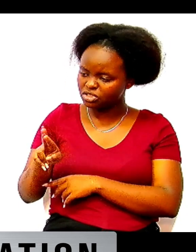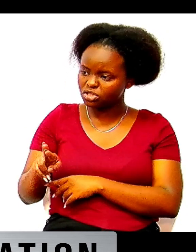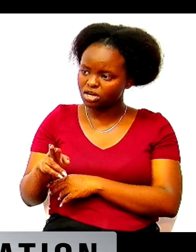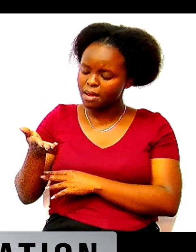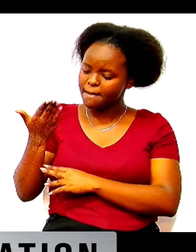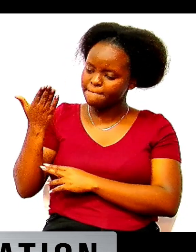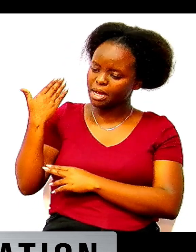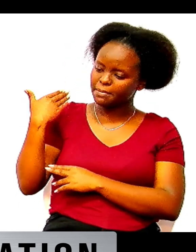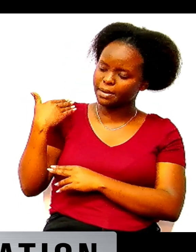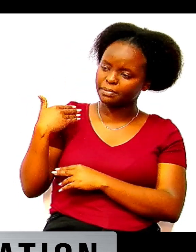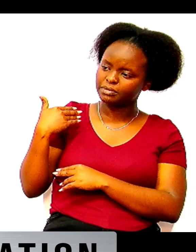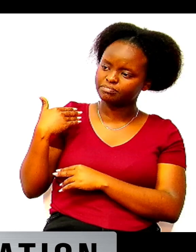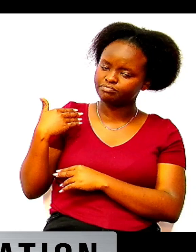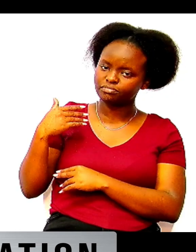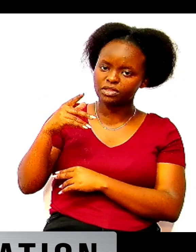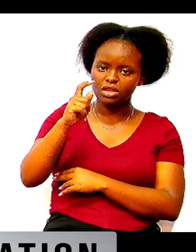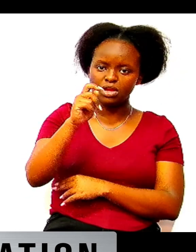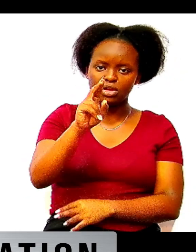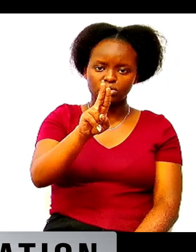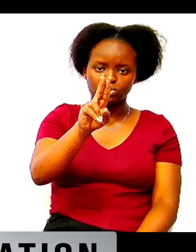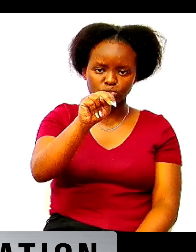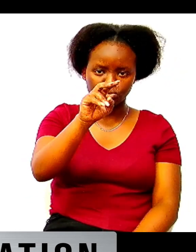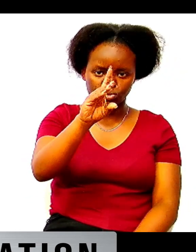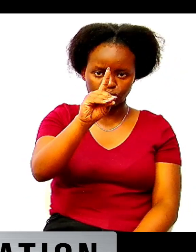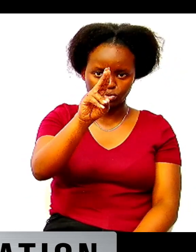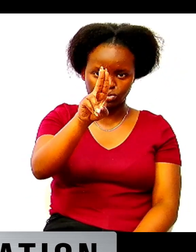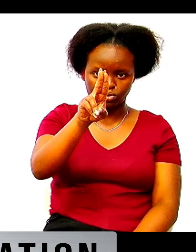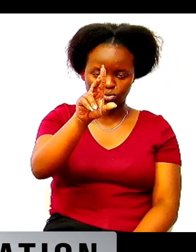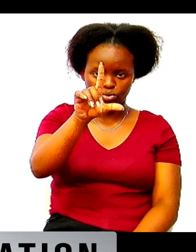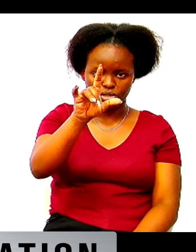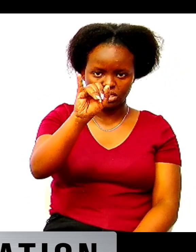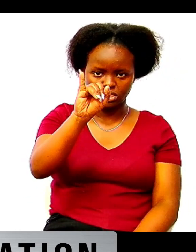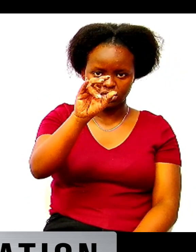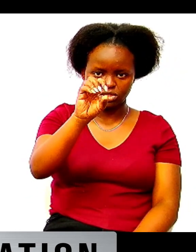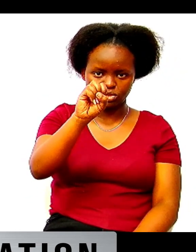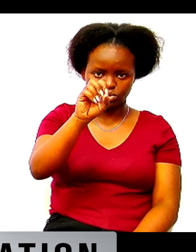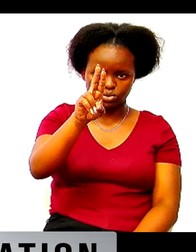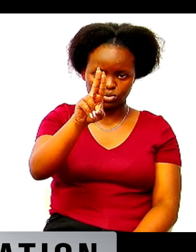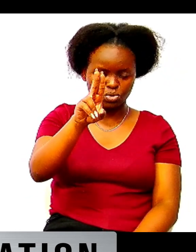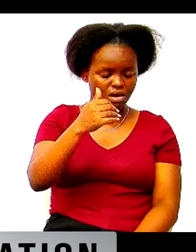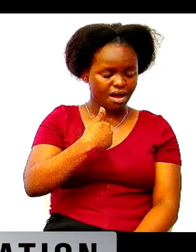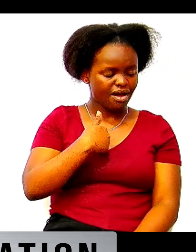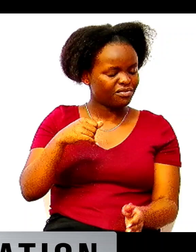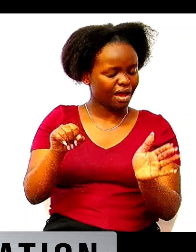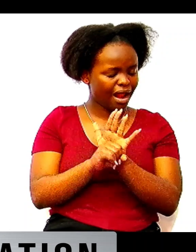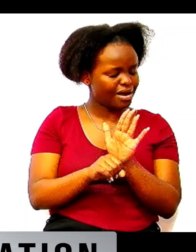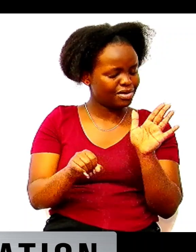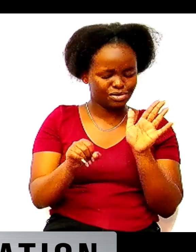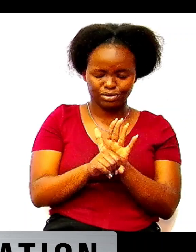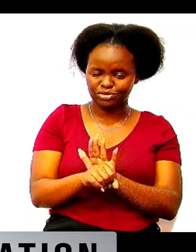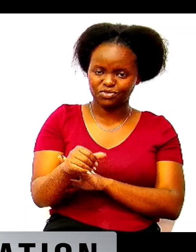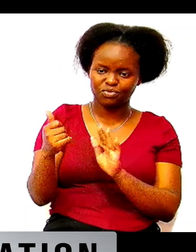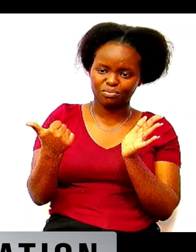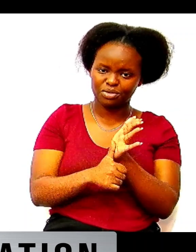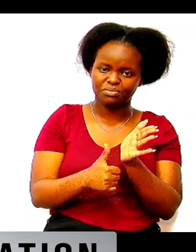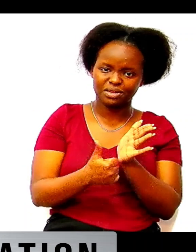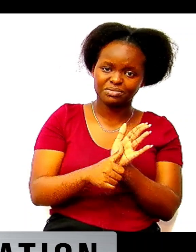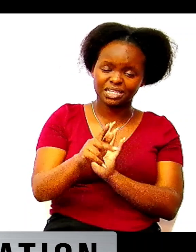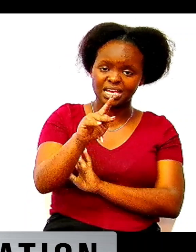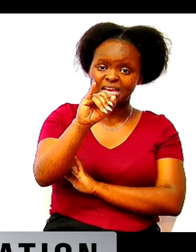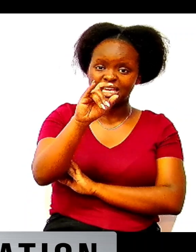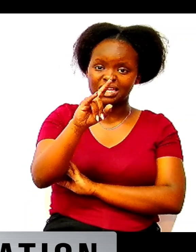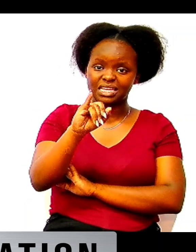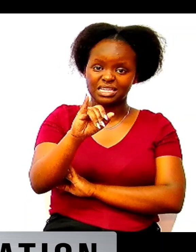Tundu Lissu. Tundu Lissu is facing a lot of problems. You know Kiza BCJ is facing problems. You know